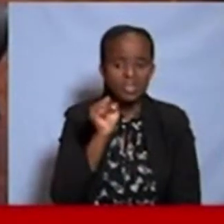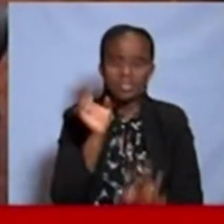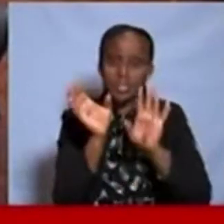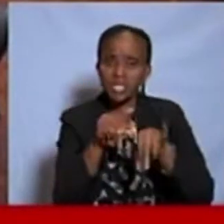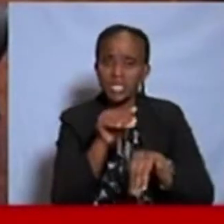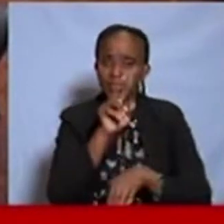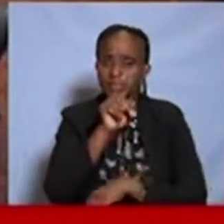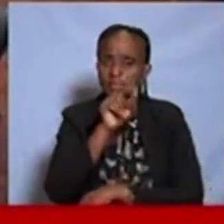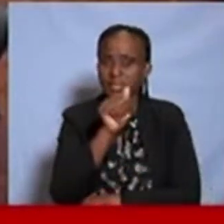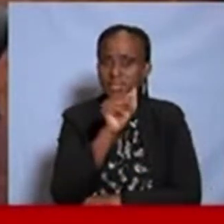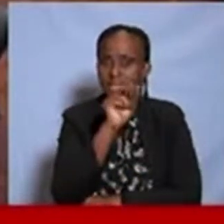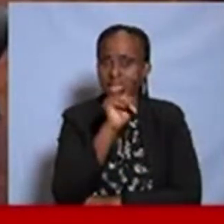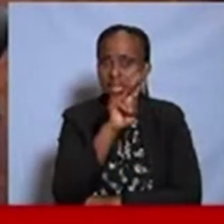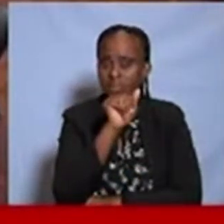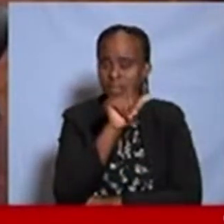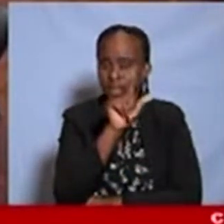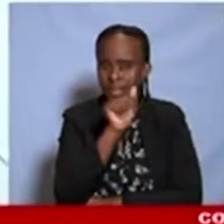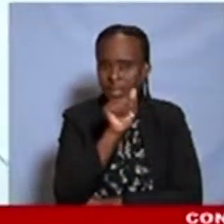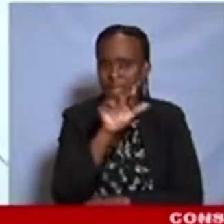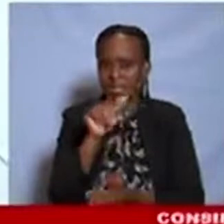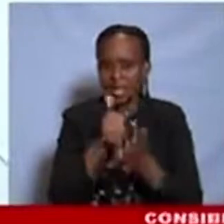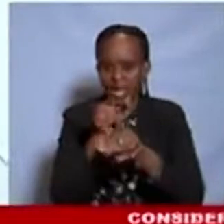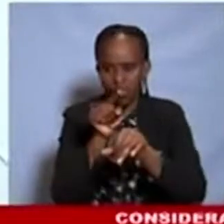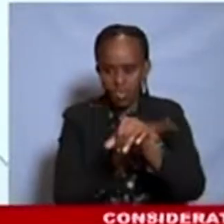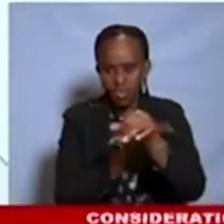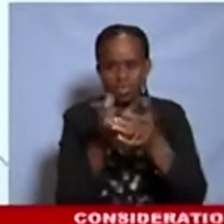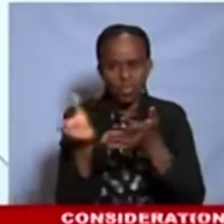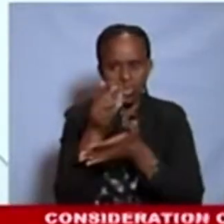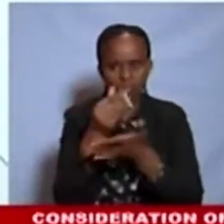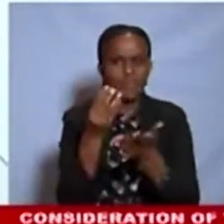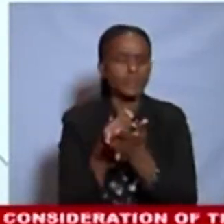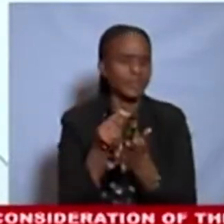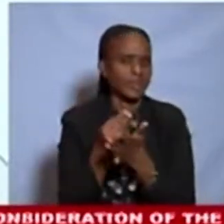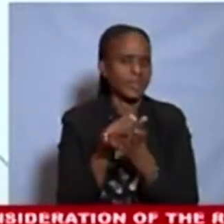left Namwala district, yes. How long did it take to collect this money?